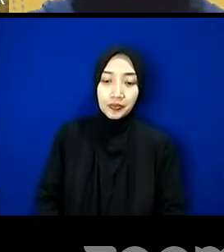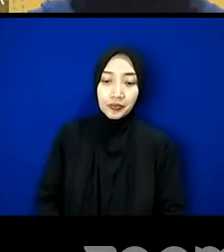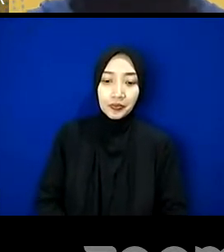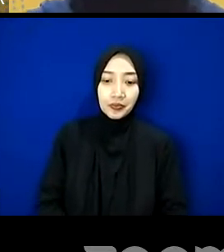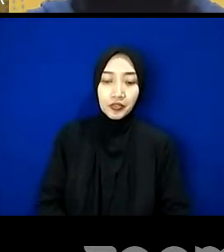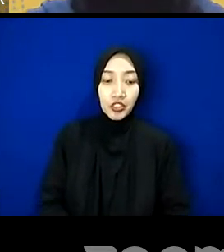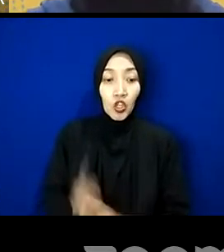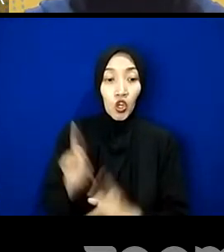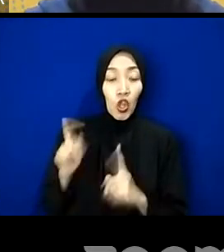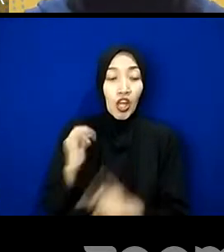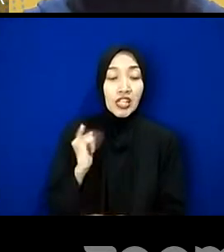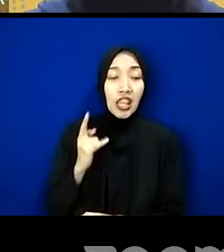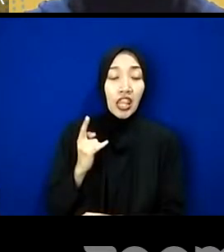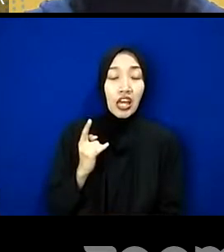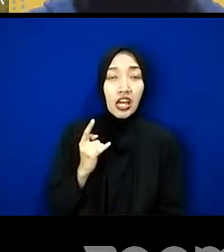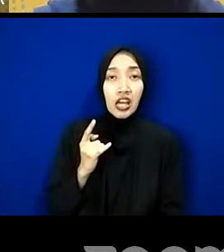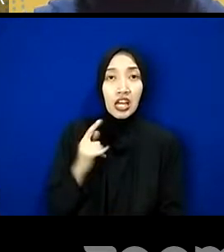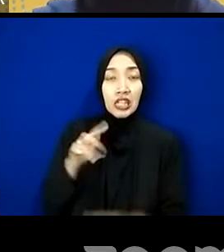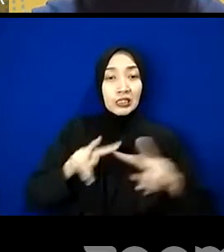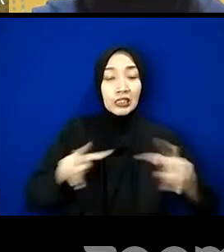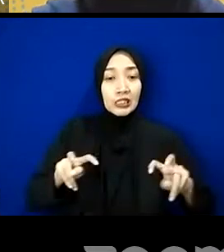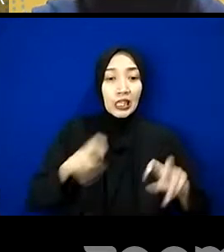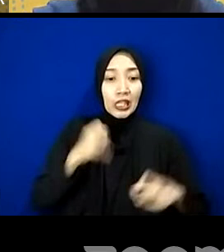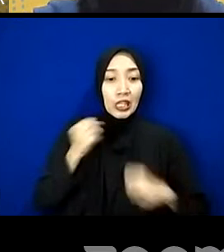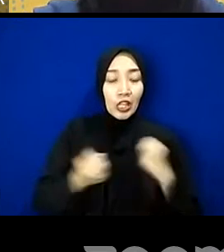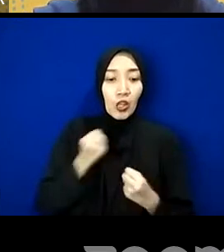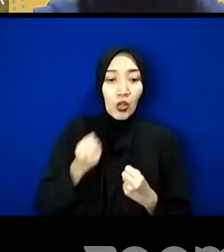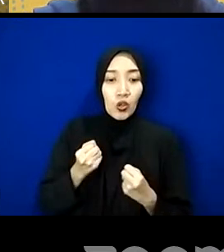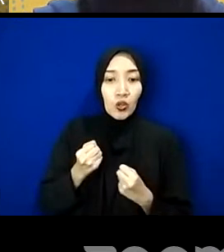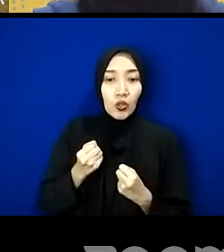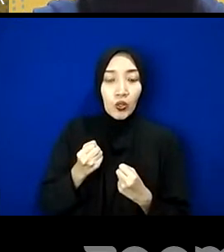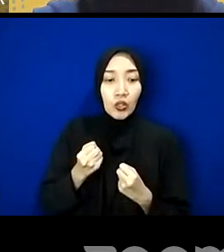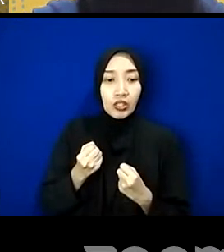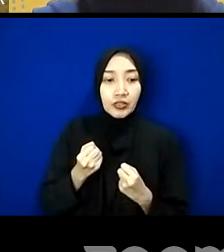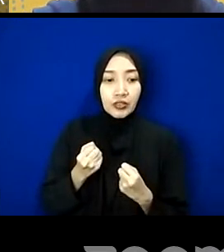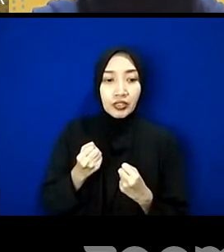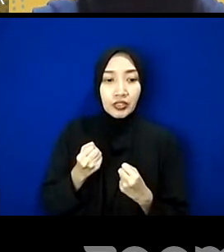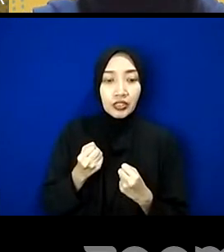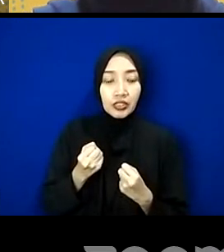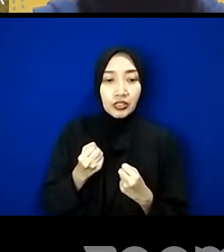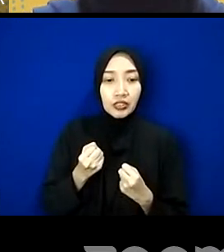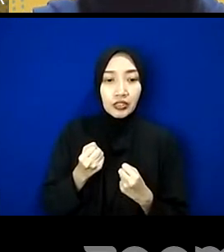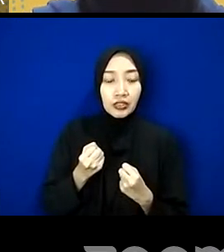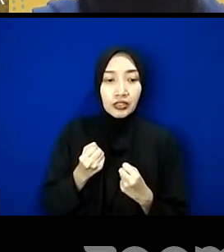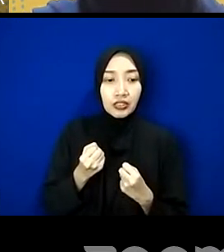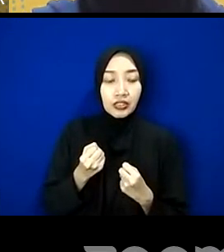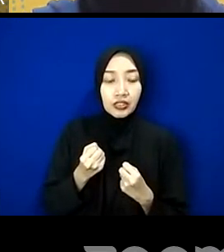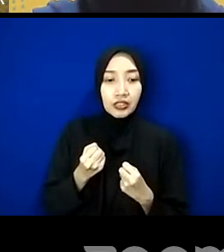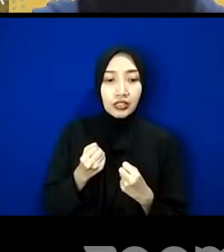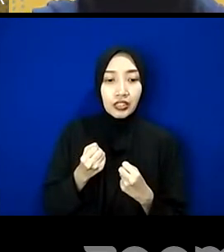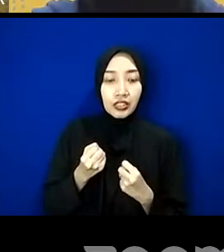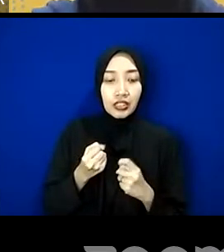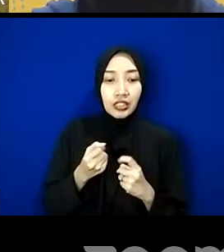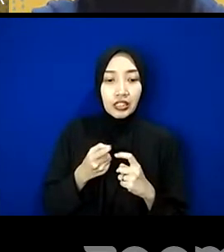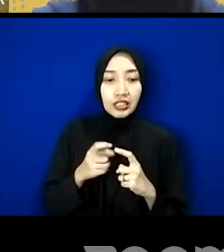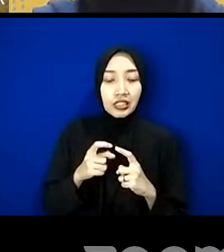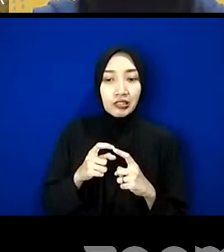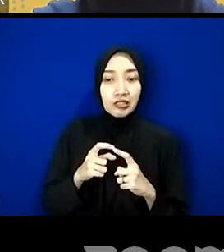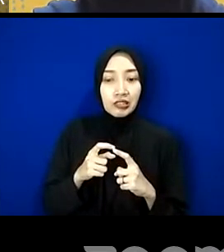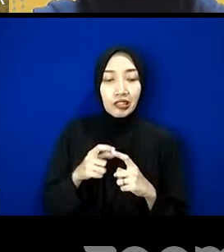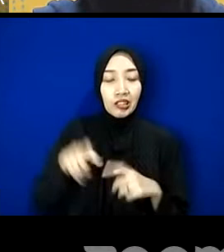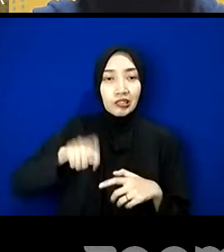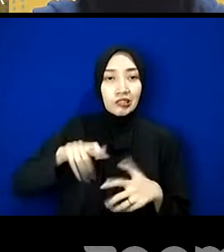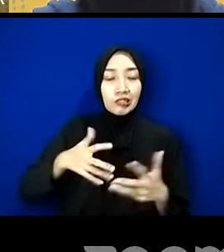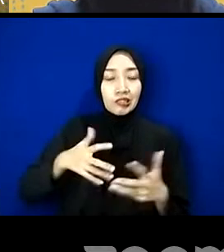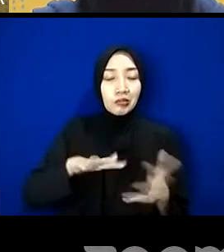that conducted by the Death Penalty Project. This is kind of like an NGO from the UK, if not mistaken.